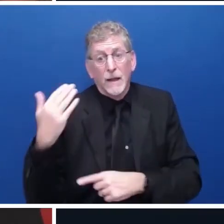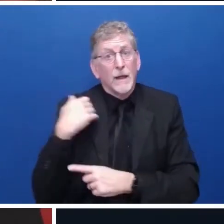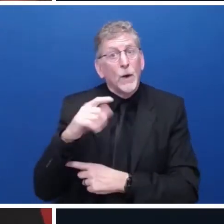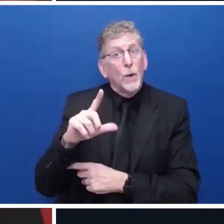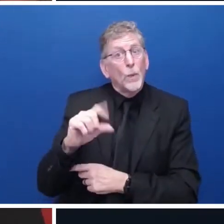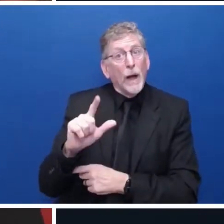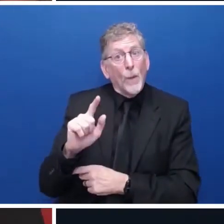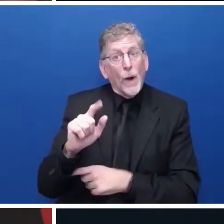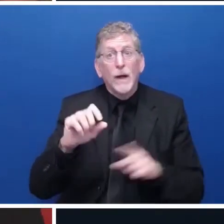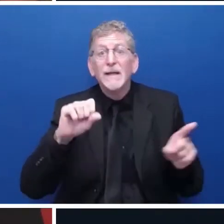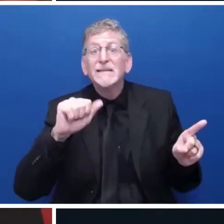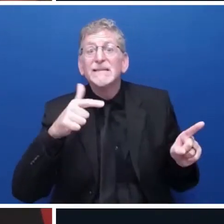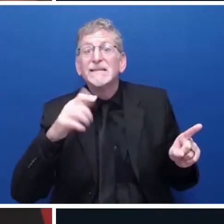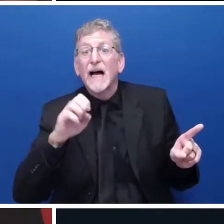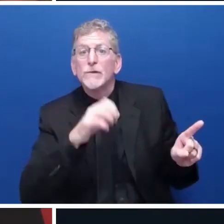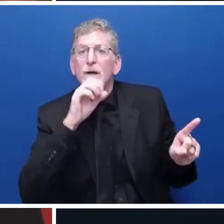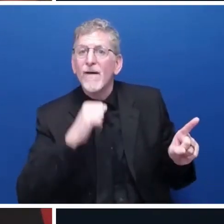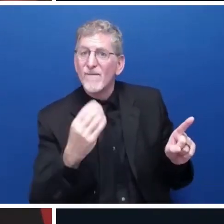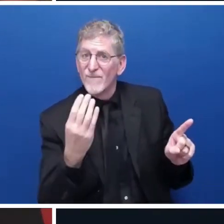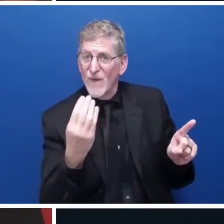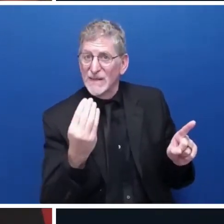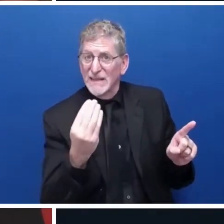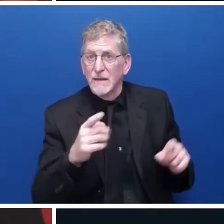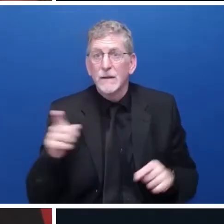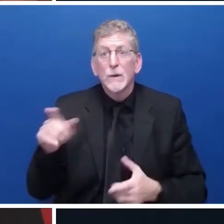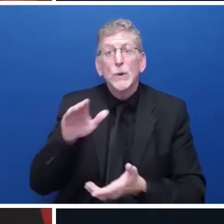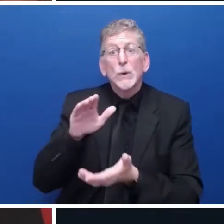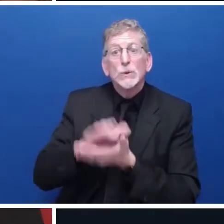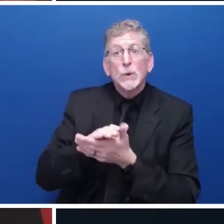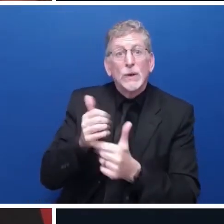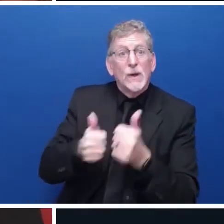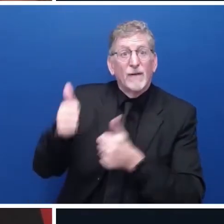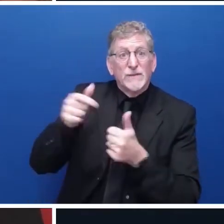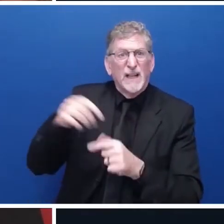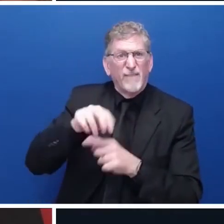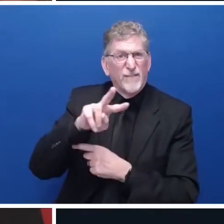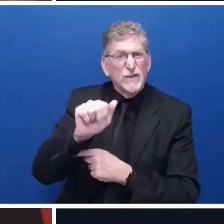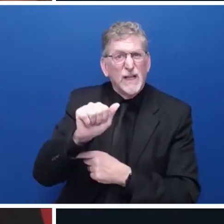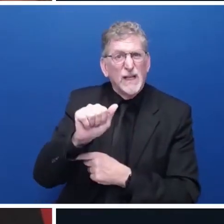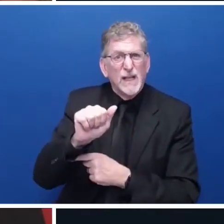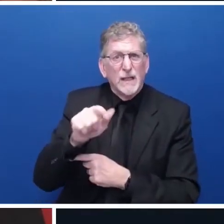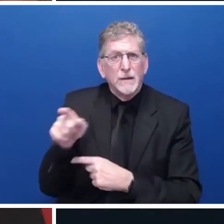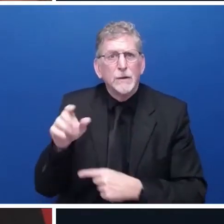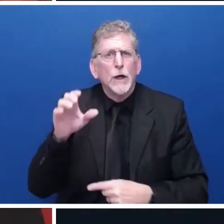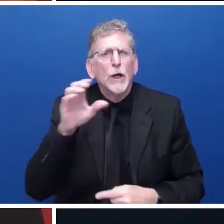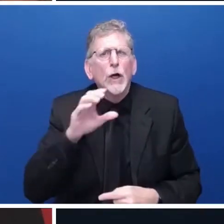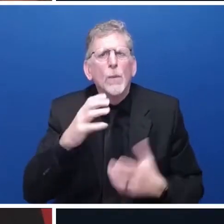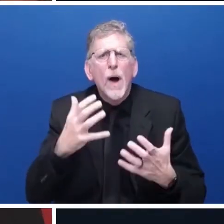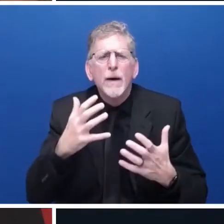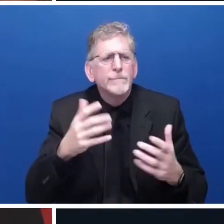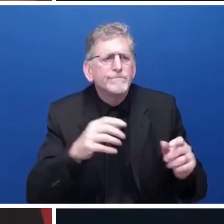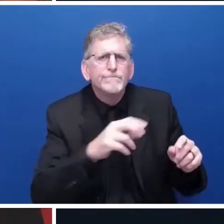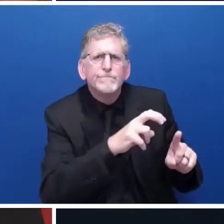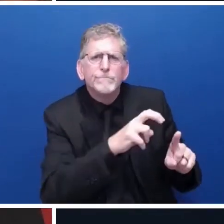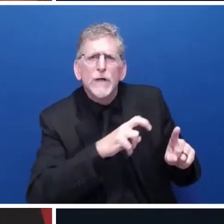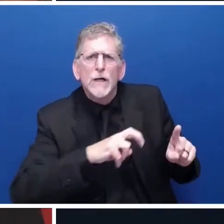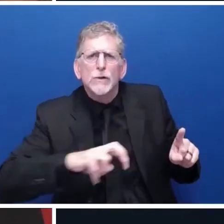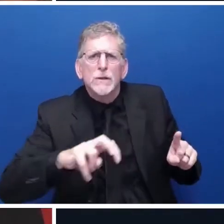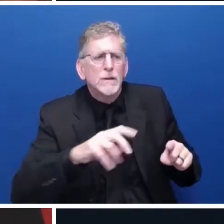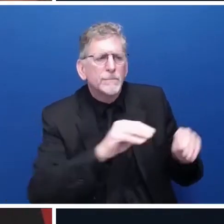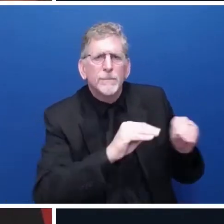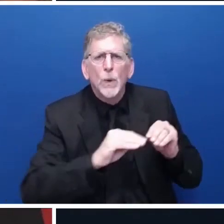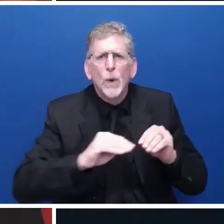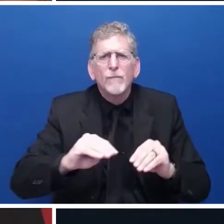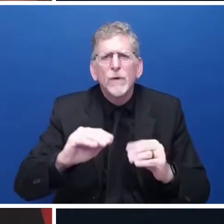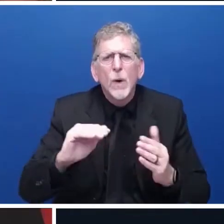to socially transition her to a new gender, treating her as a boy and hiding it from